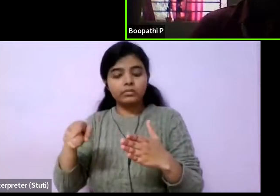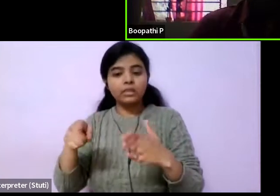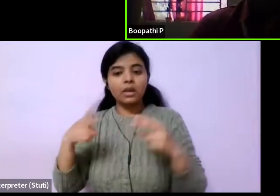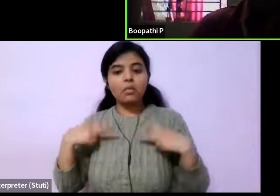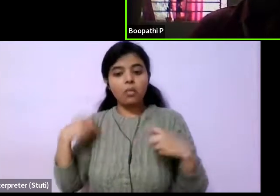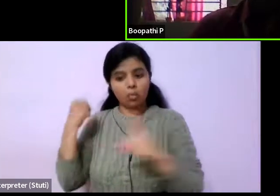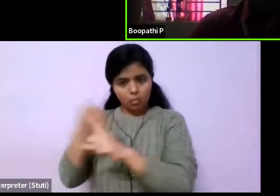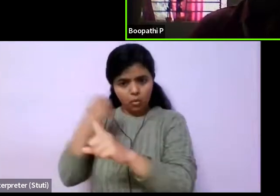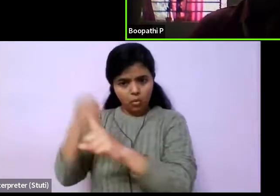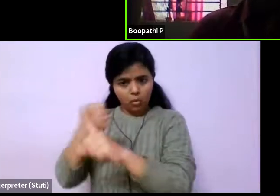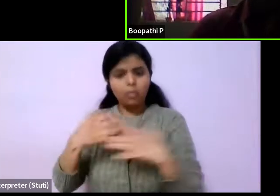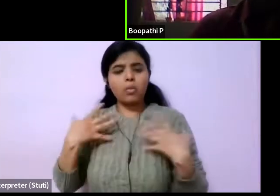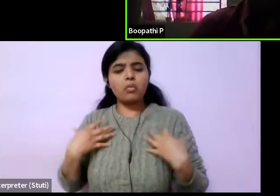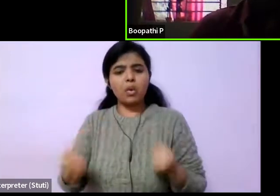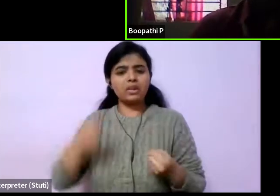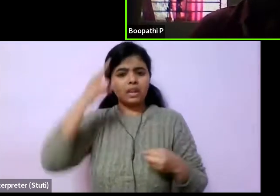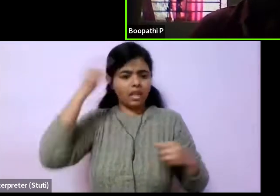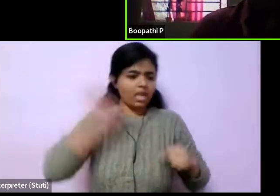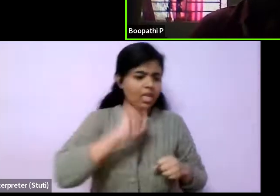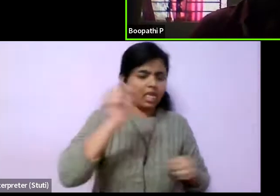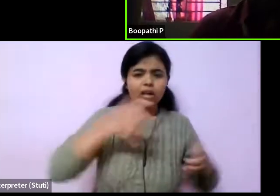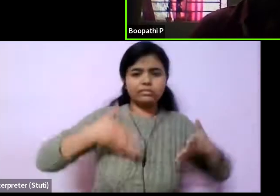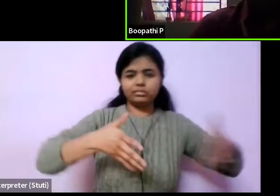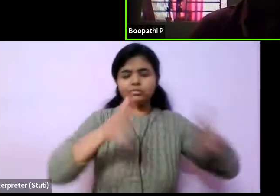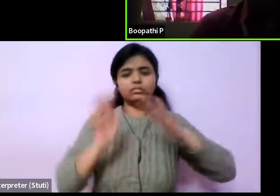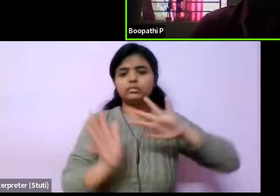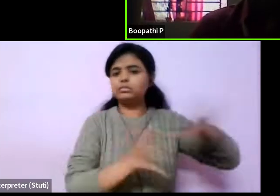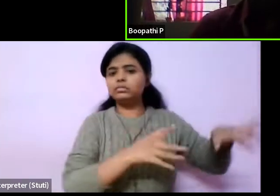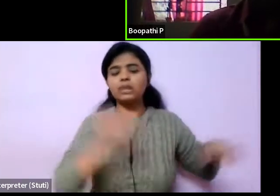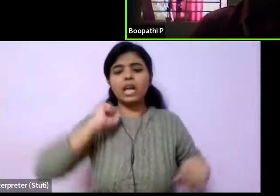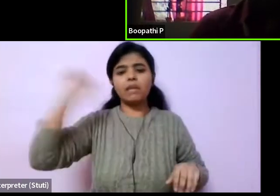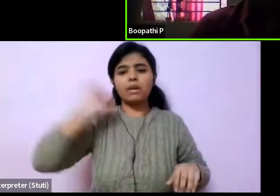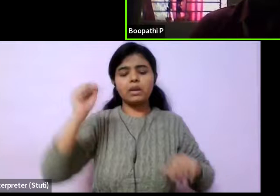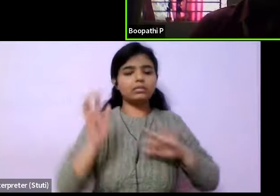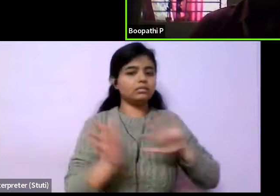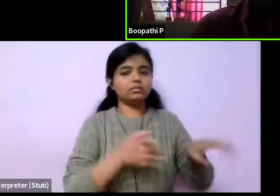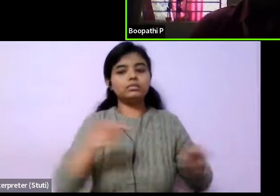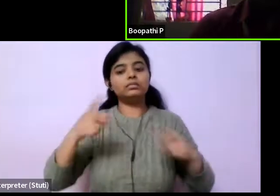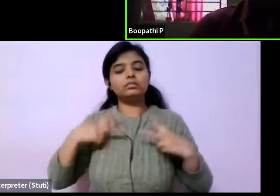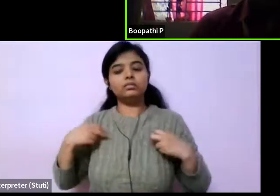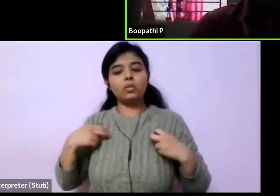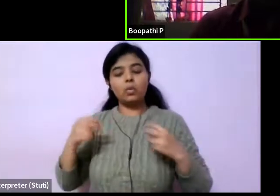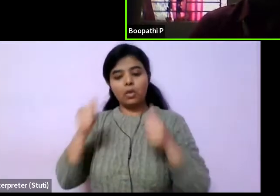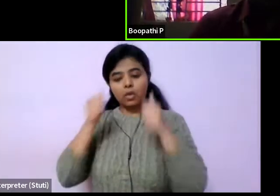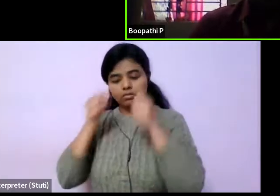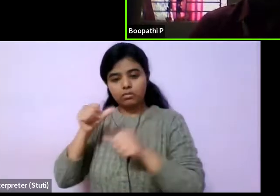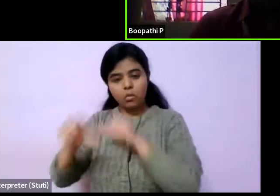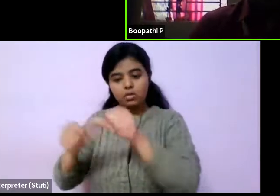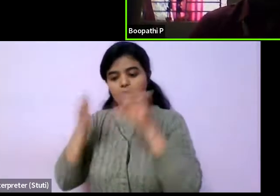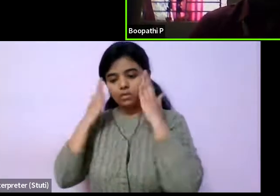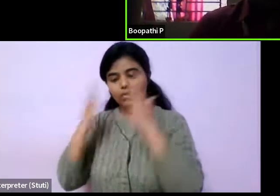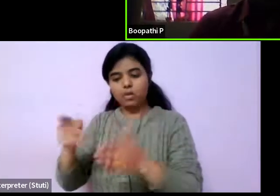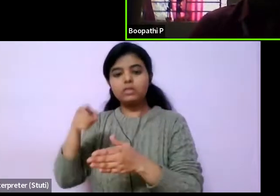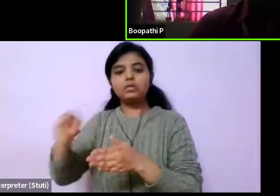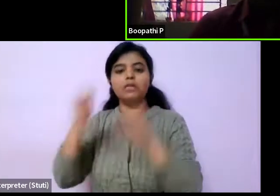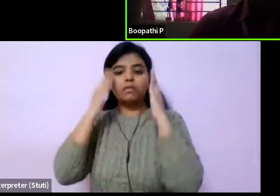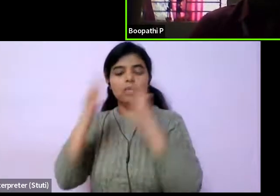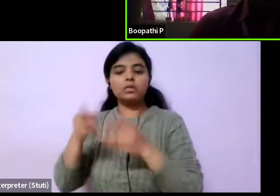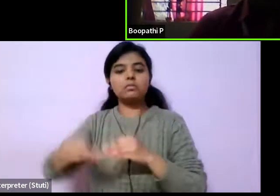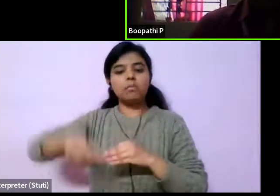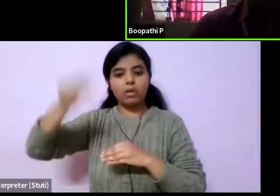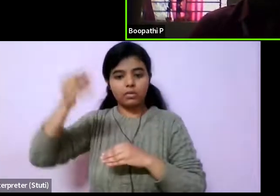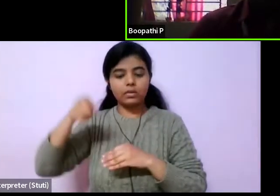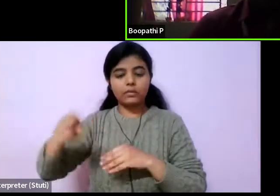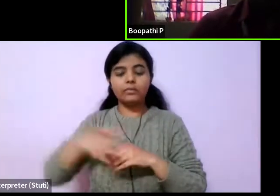advocacy part of it rather than on the activist part of it. But this organization, they resort to